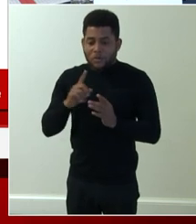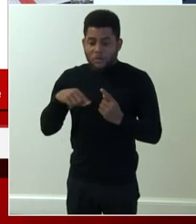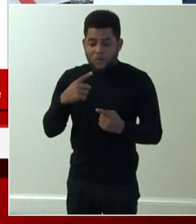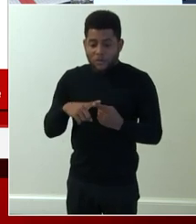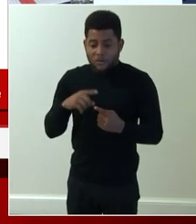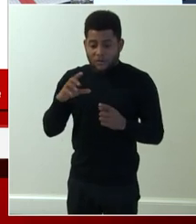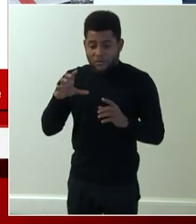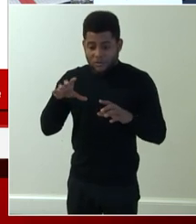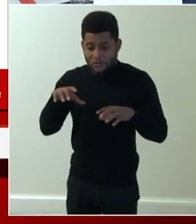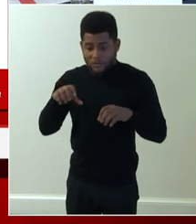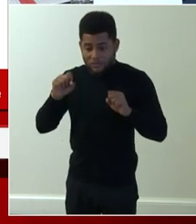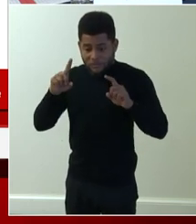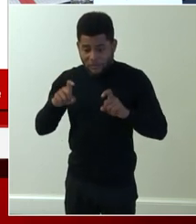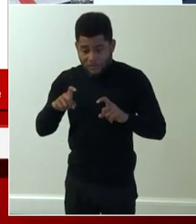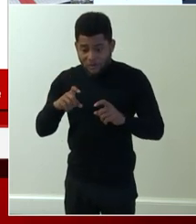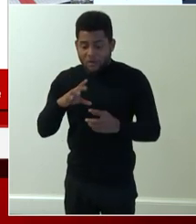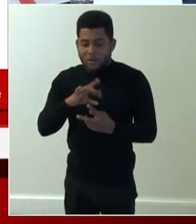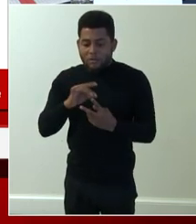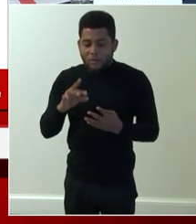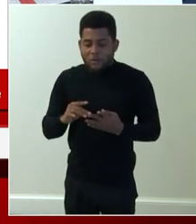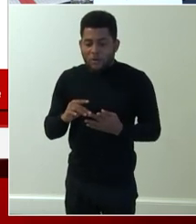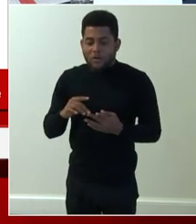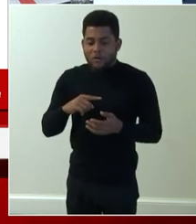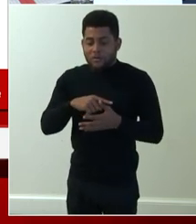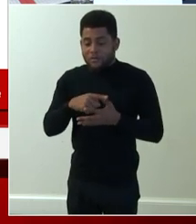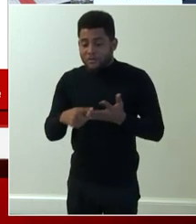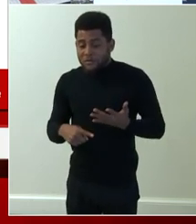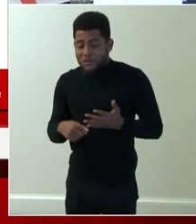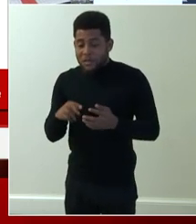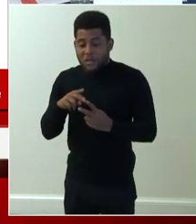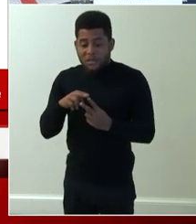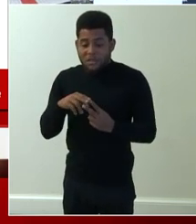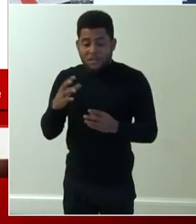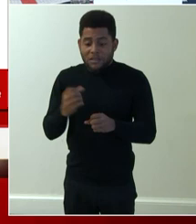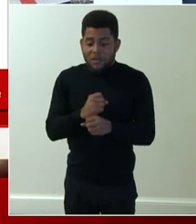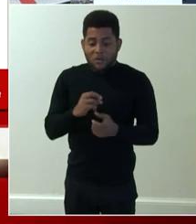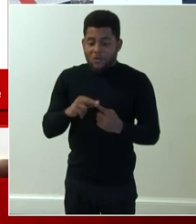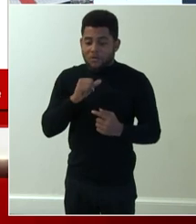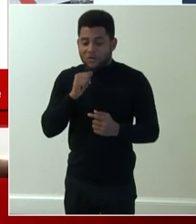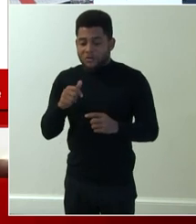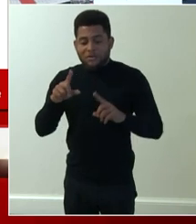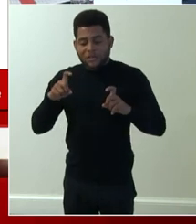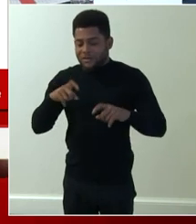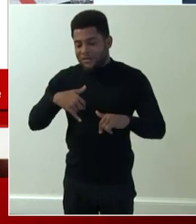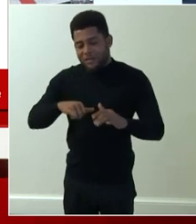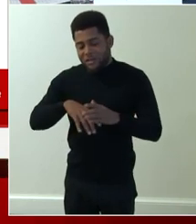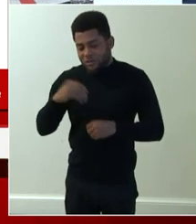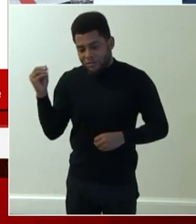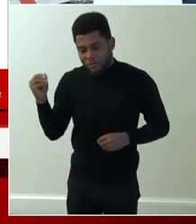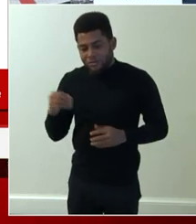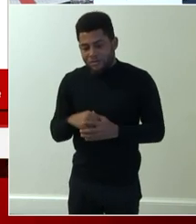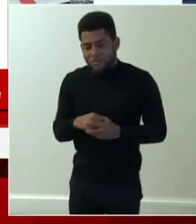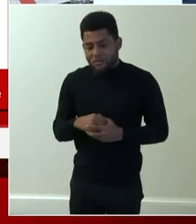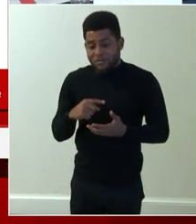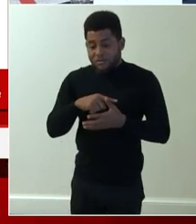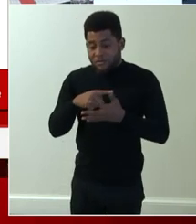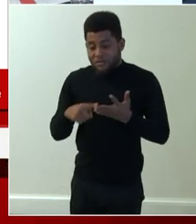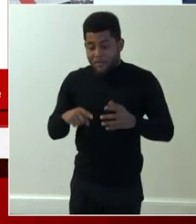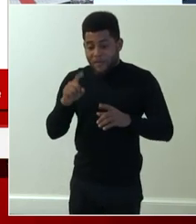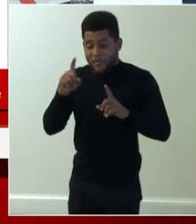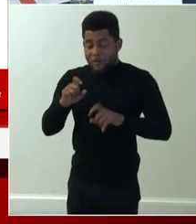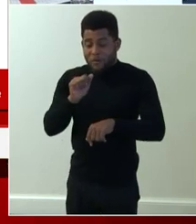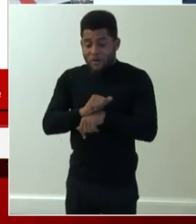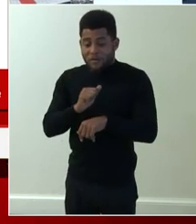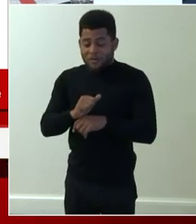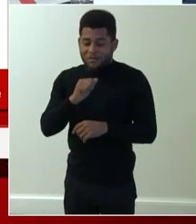out option. And in those cases, whether they get the exemption or not, they still have to test out. So for those employees, and there were about 100